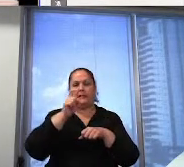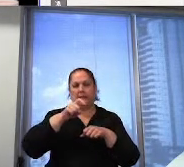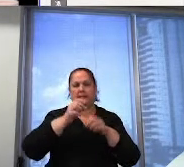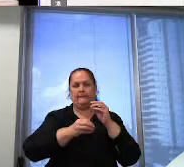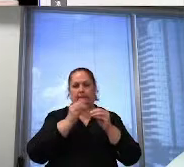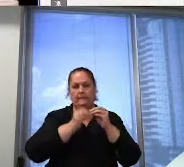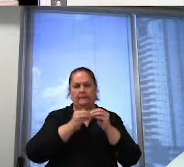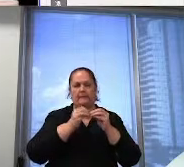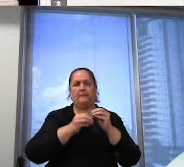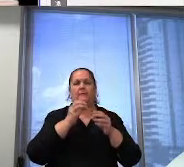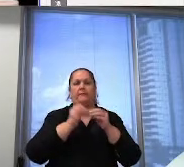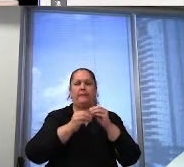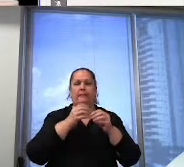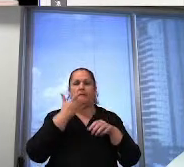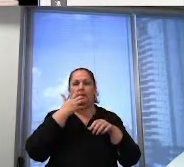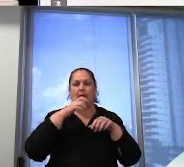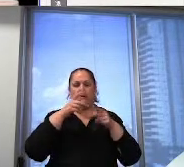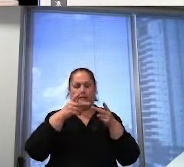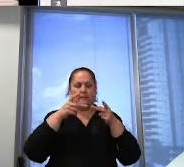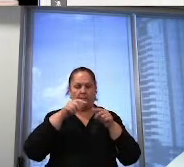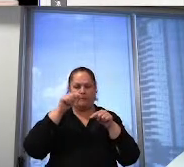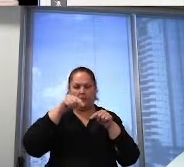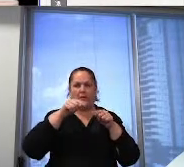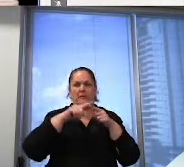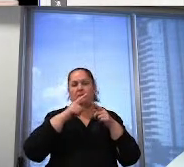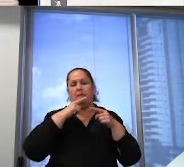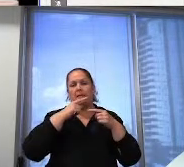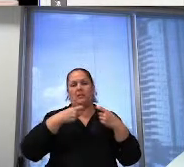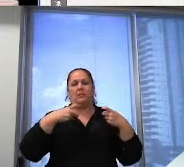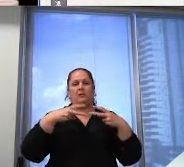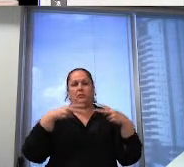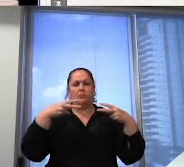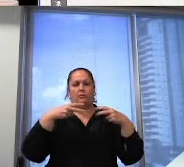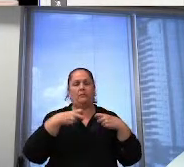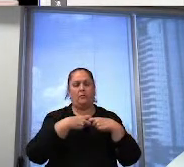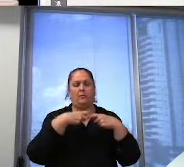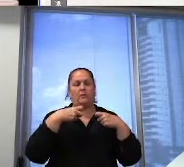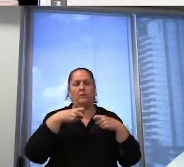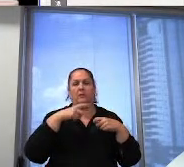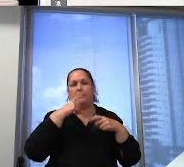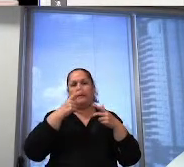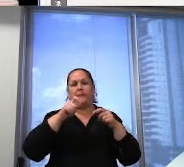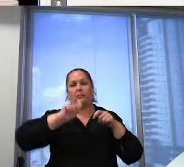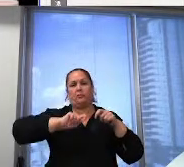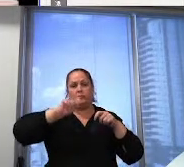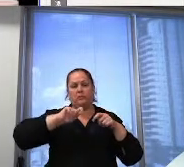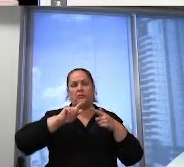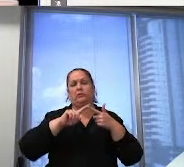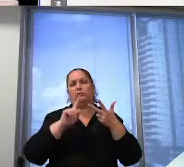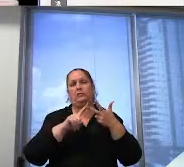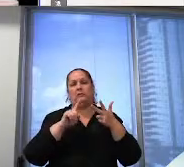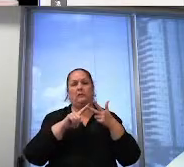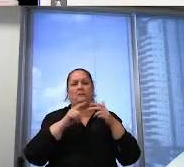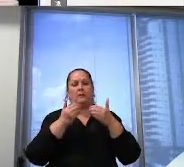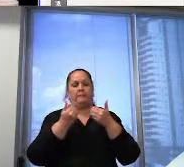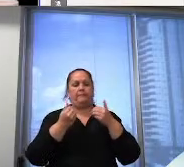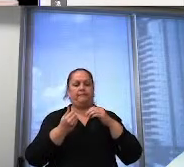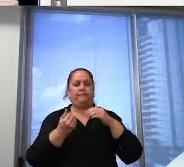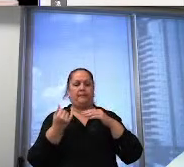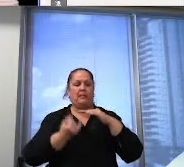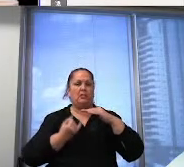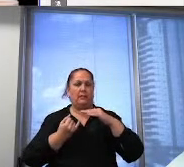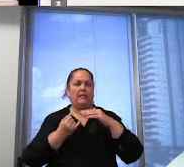line. Could involve doing repairs on hotspots, which could be at jumper locations, could be at switches,